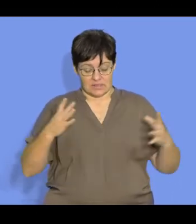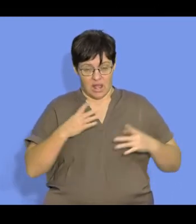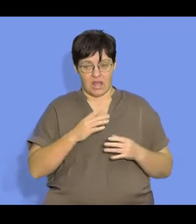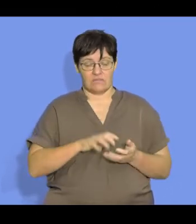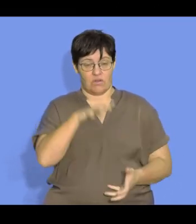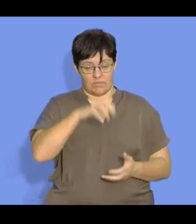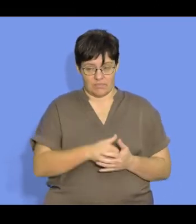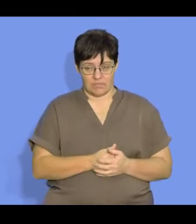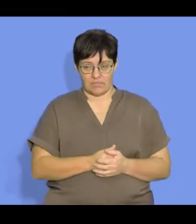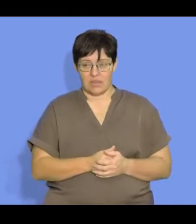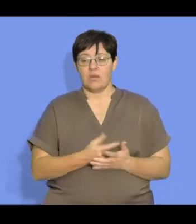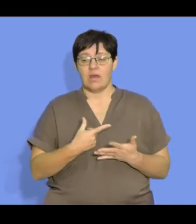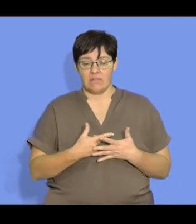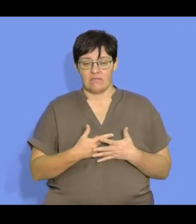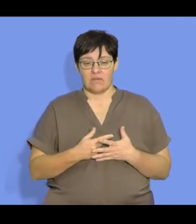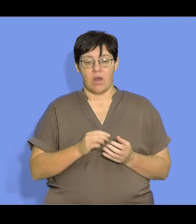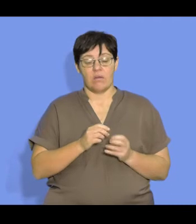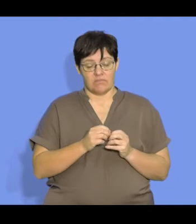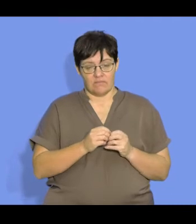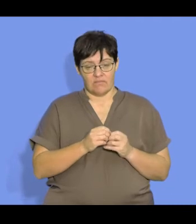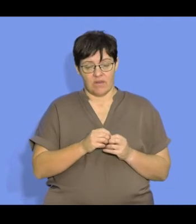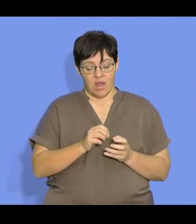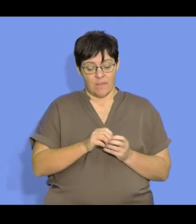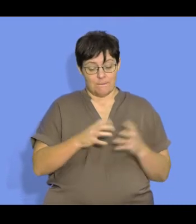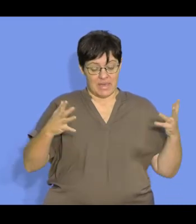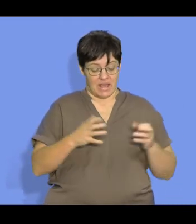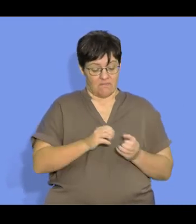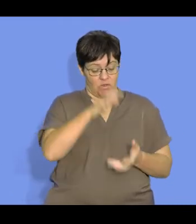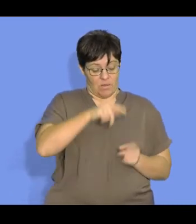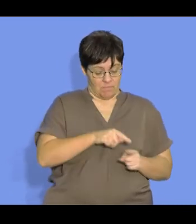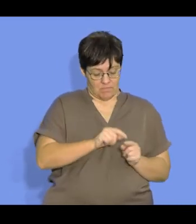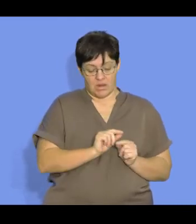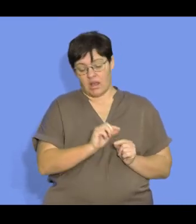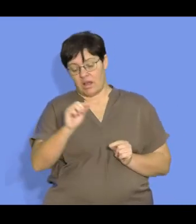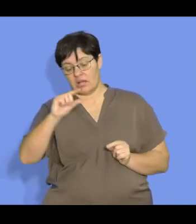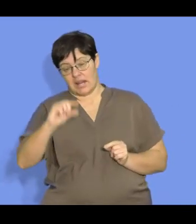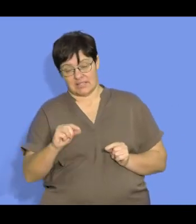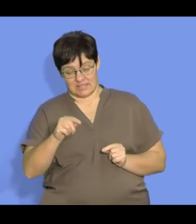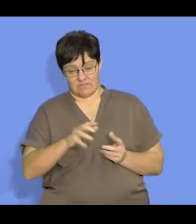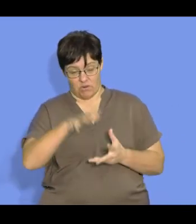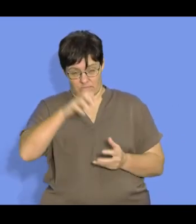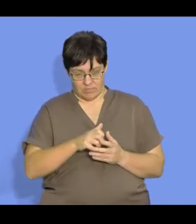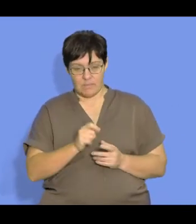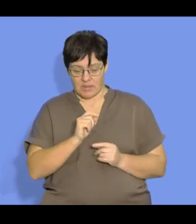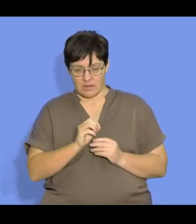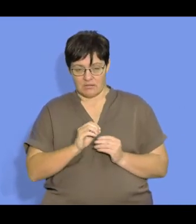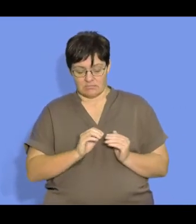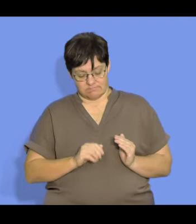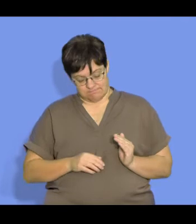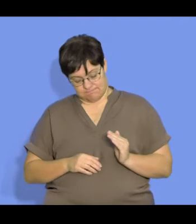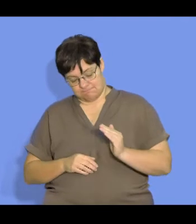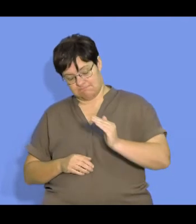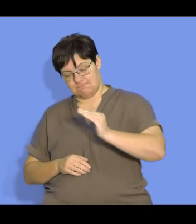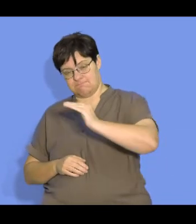initial volume, we have a bigger volume minus a smaller volume, ending in a